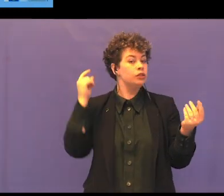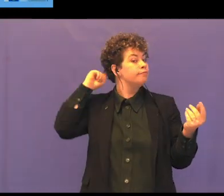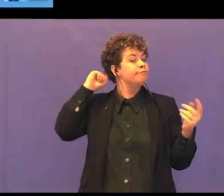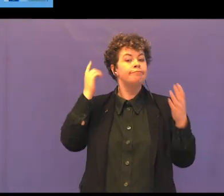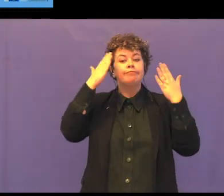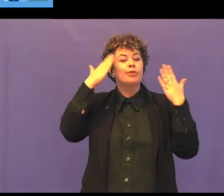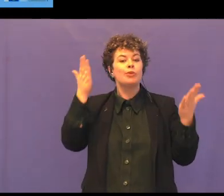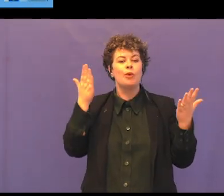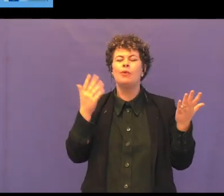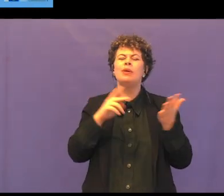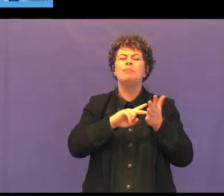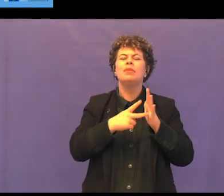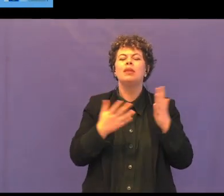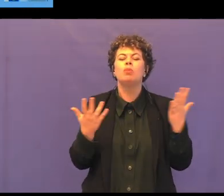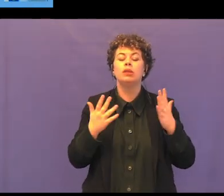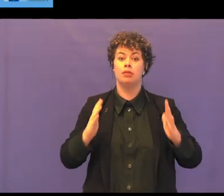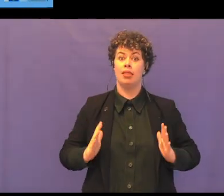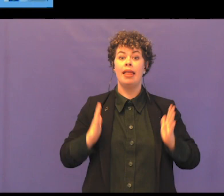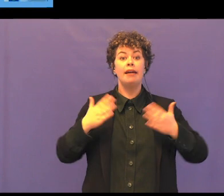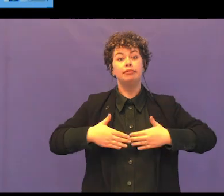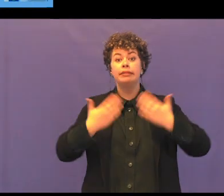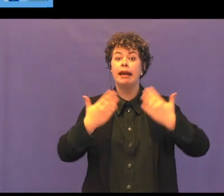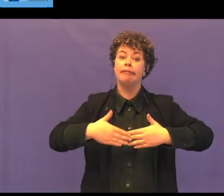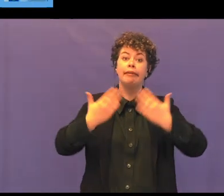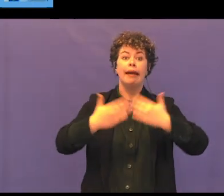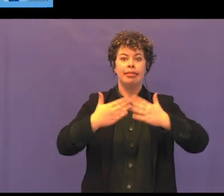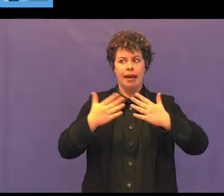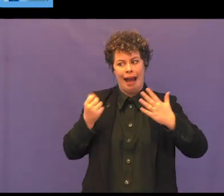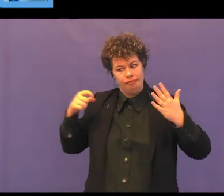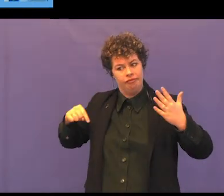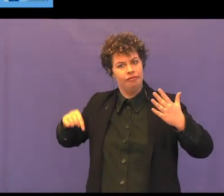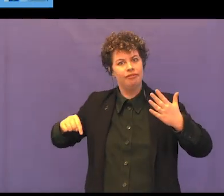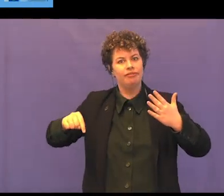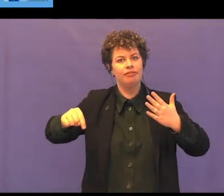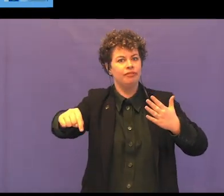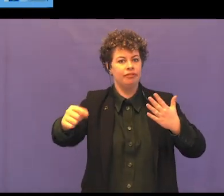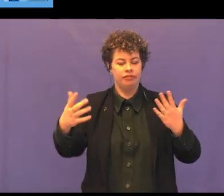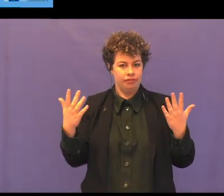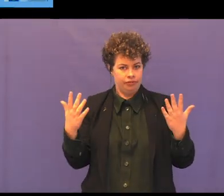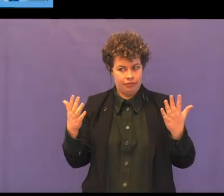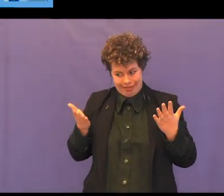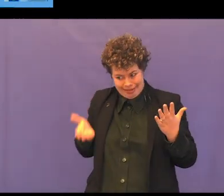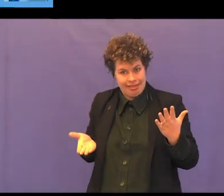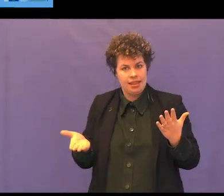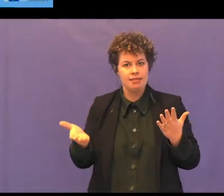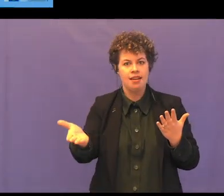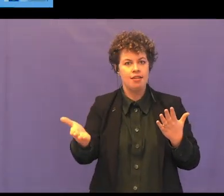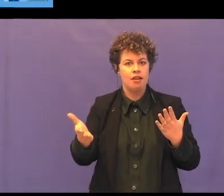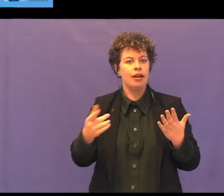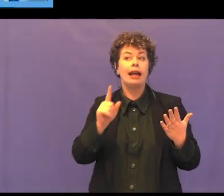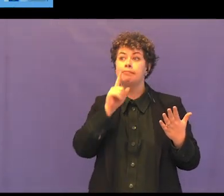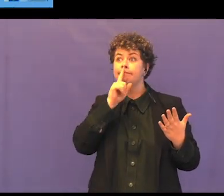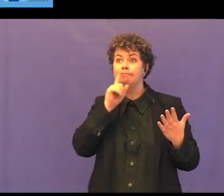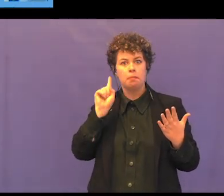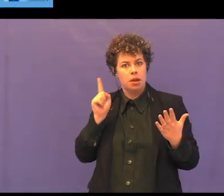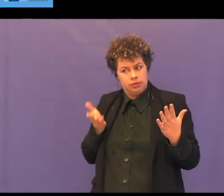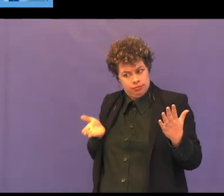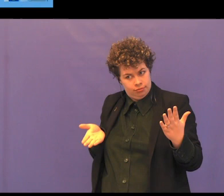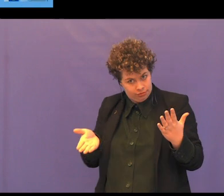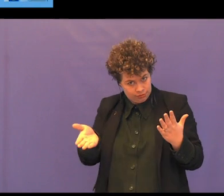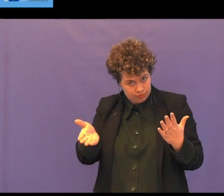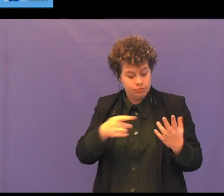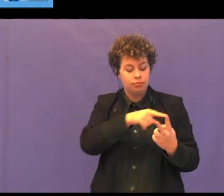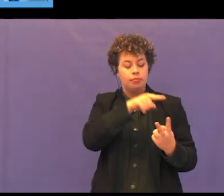we engage in. Then I'm going to look at the question of mobility, and particularly